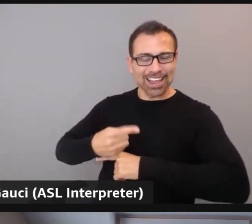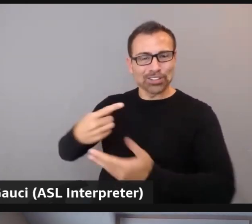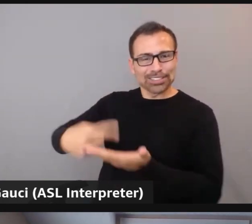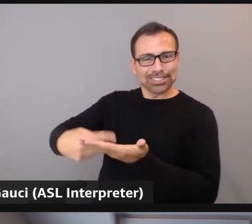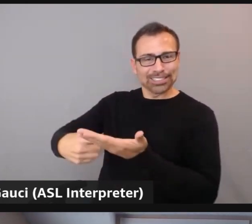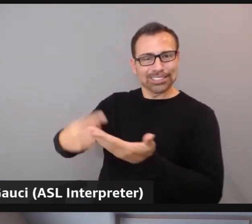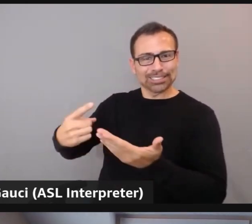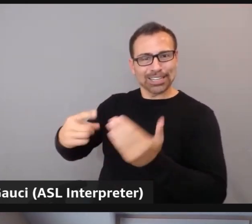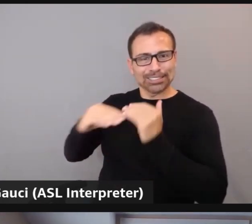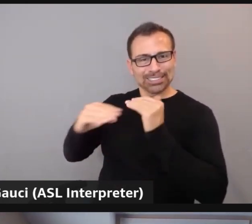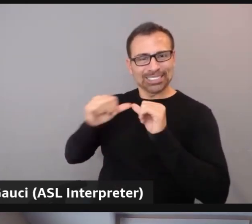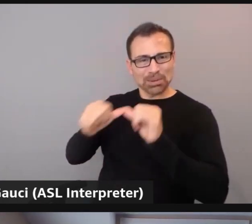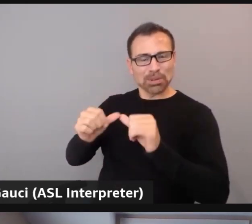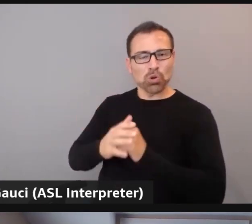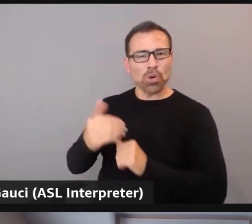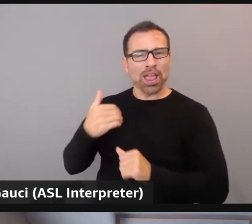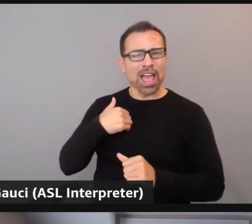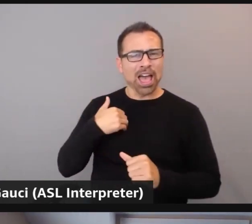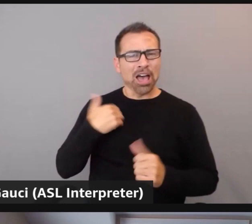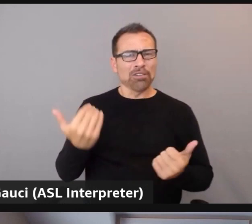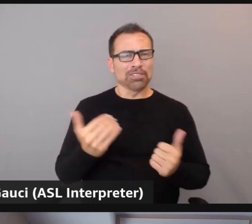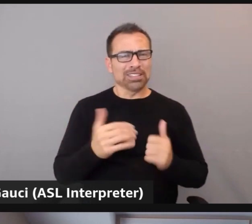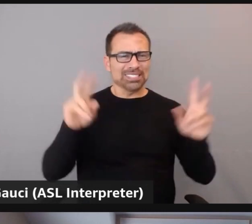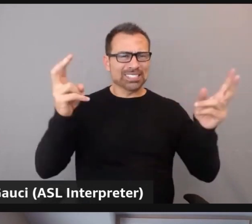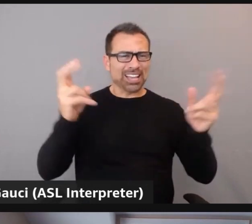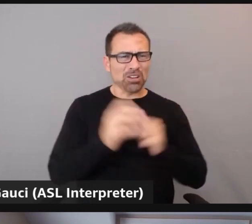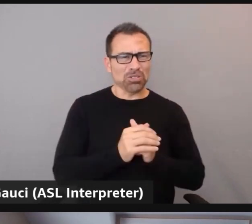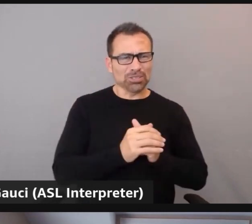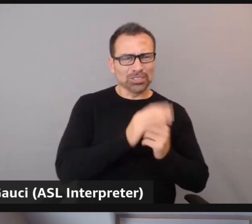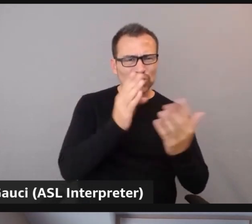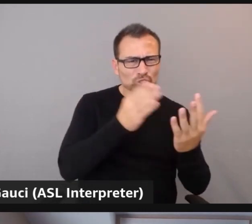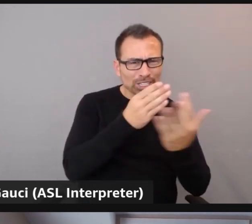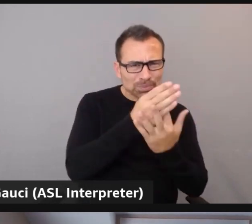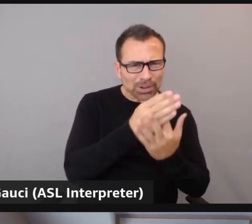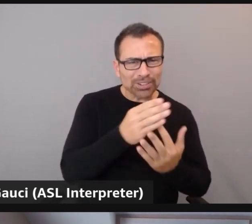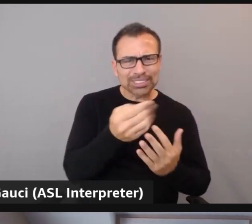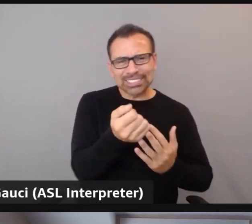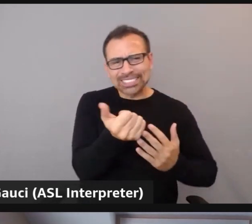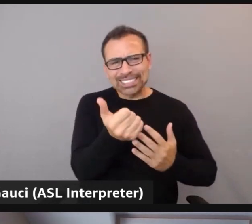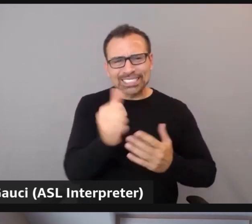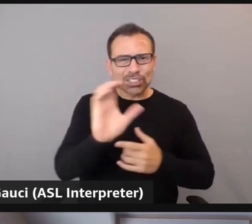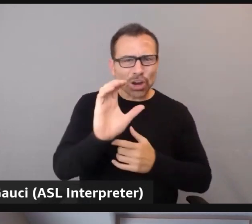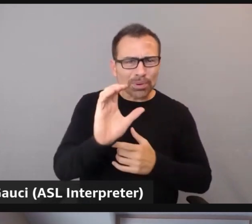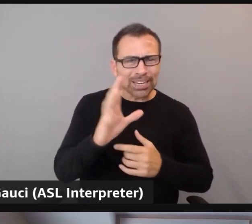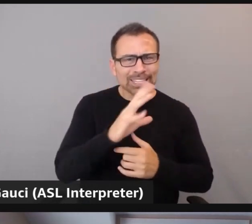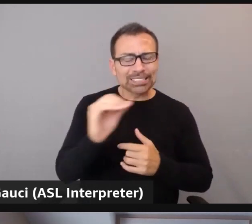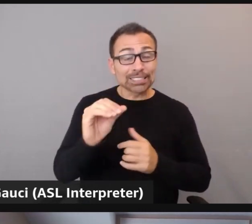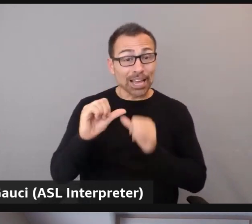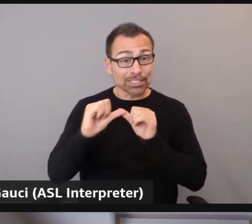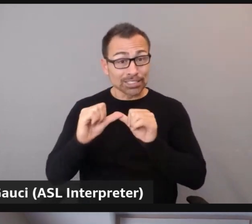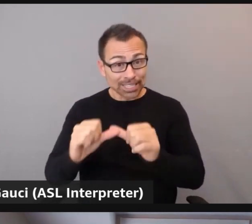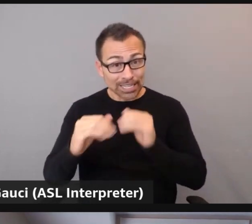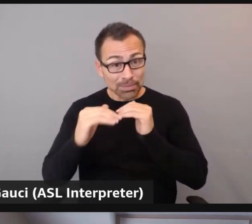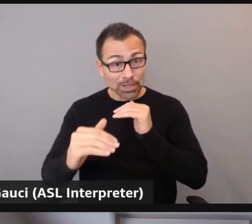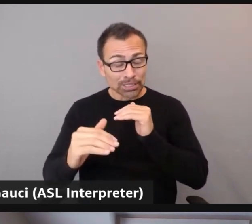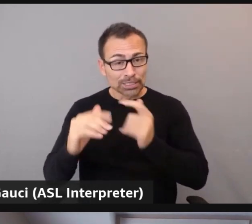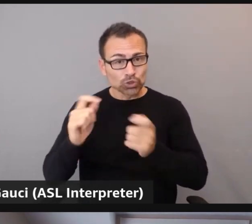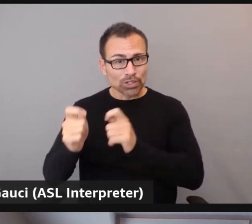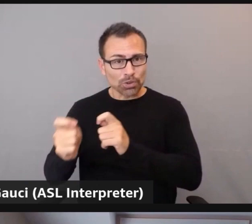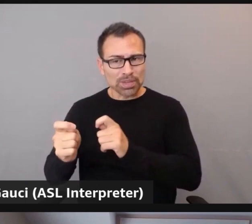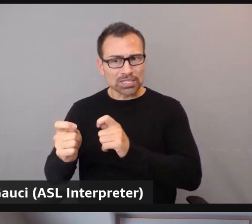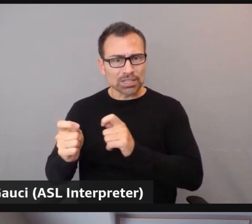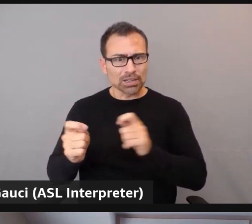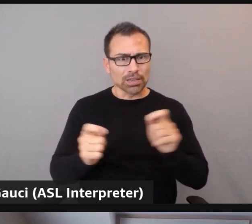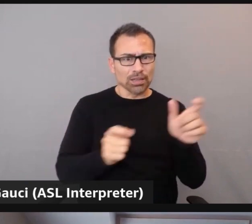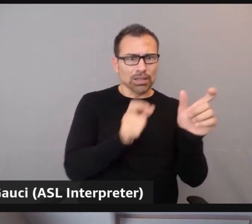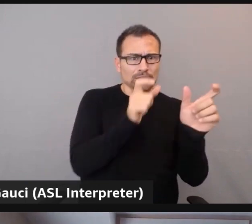title today, Transparency, Decarbonization, Sustainability Transformation. But I think we need to kind of break that down a little